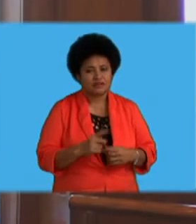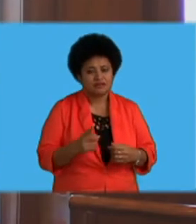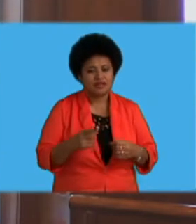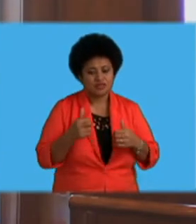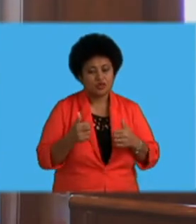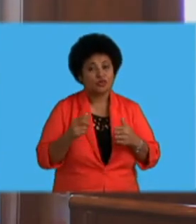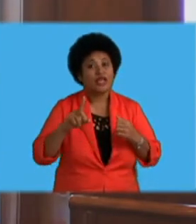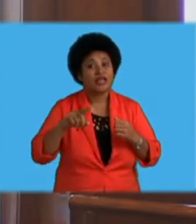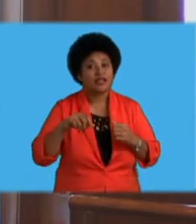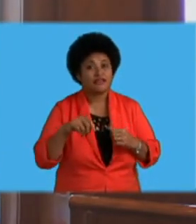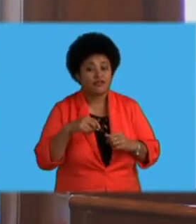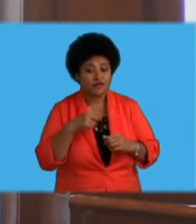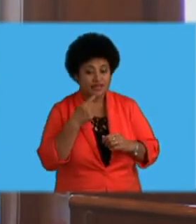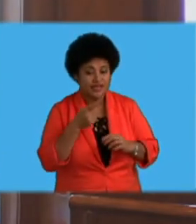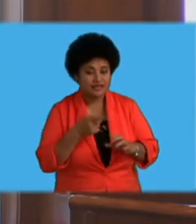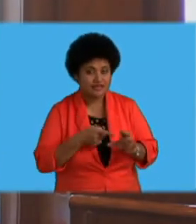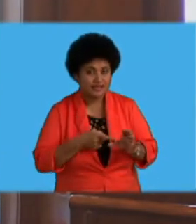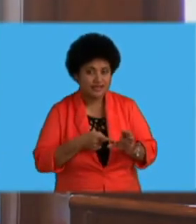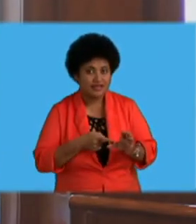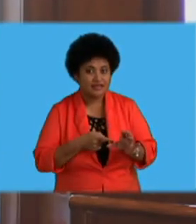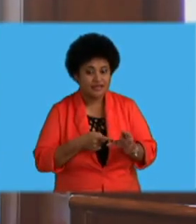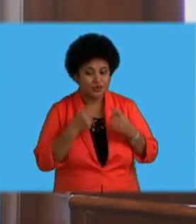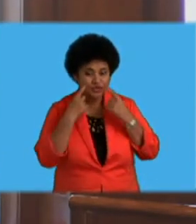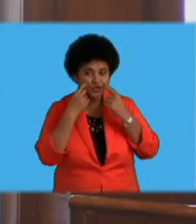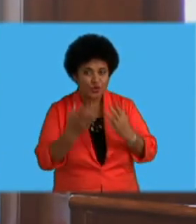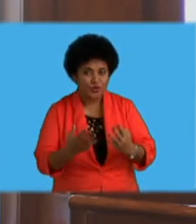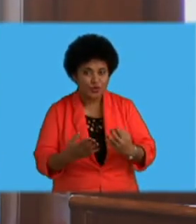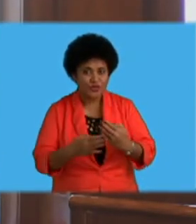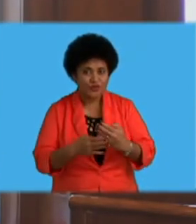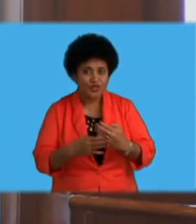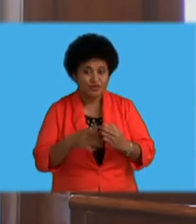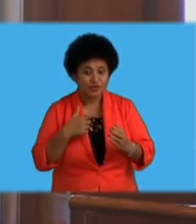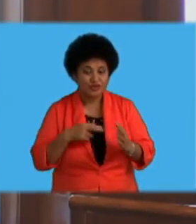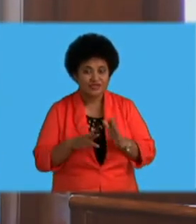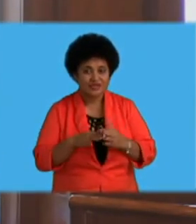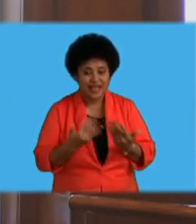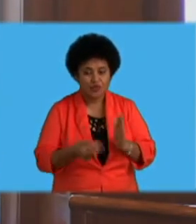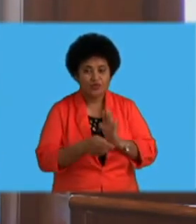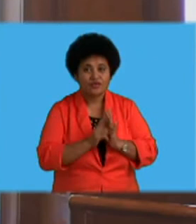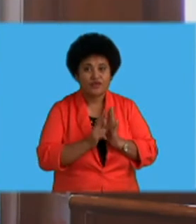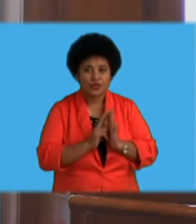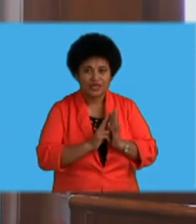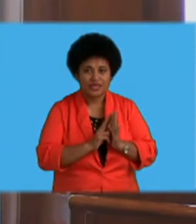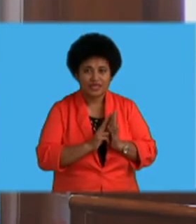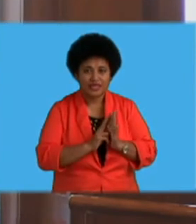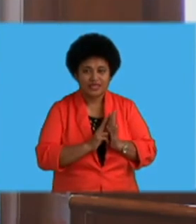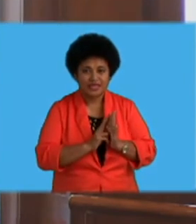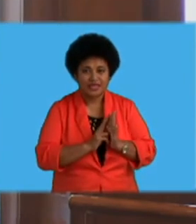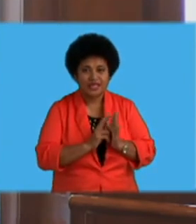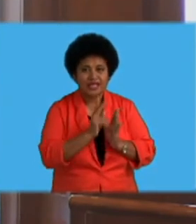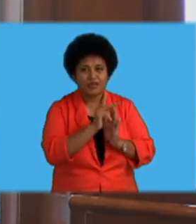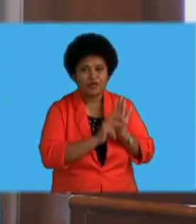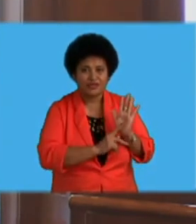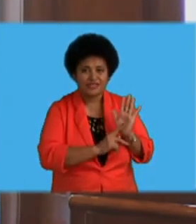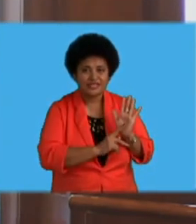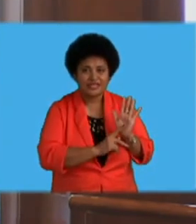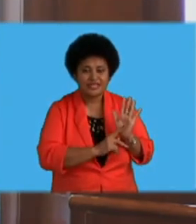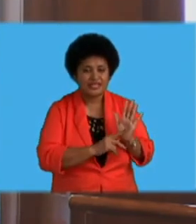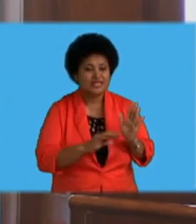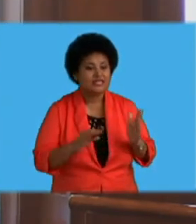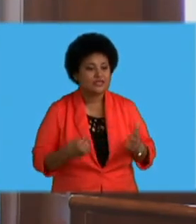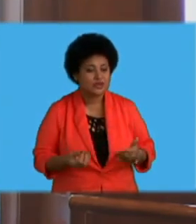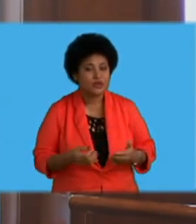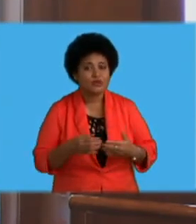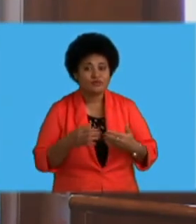in as the department is currently reviewing the Mining Act and the Mineral Policy. On that notion, Honourable Deputy Speaker, please allow me also